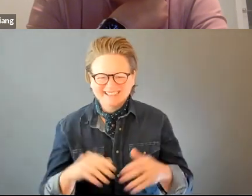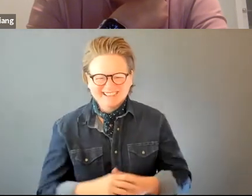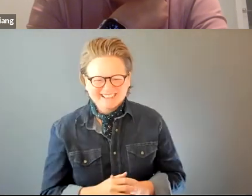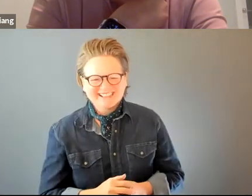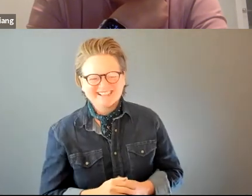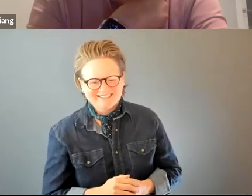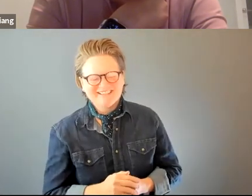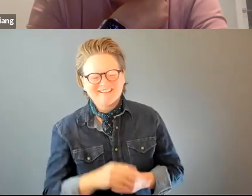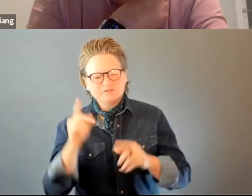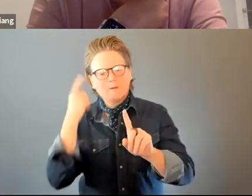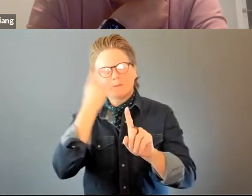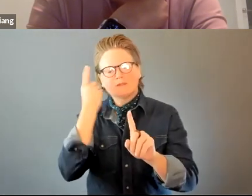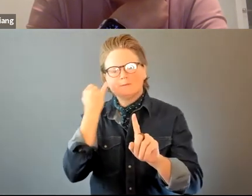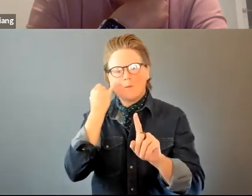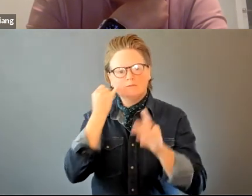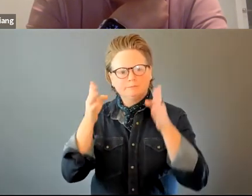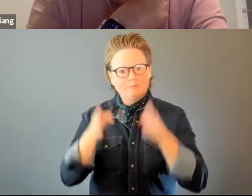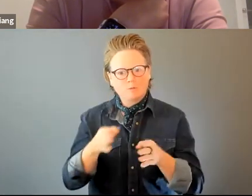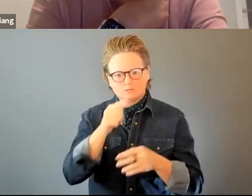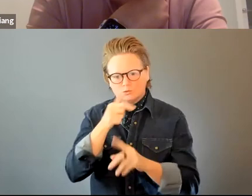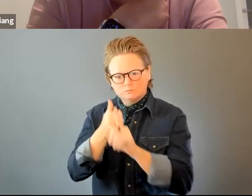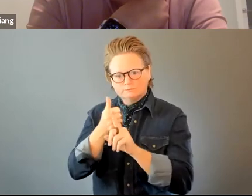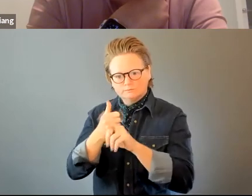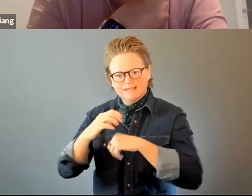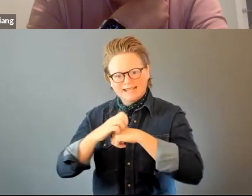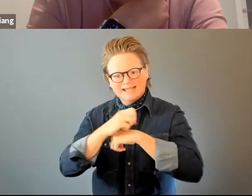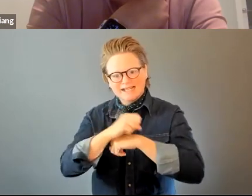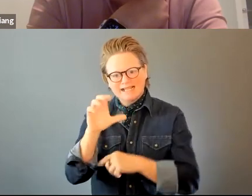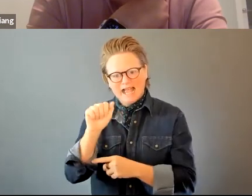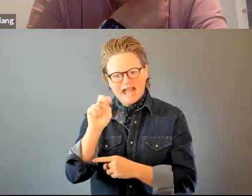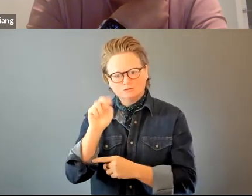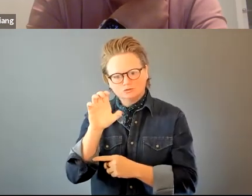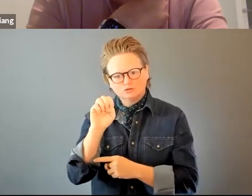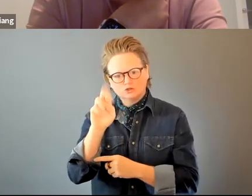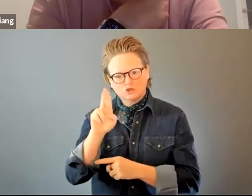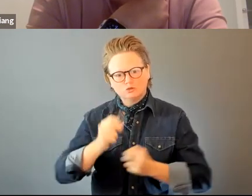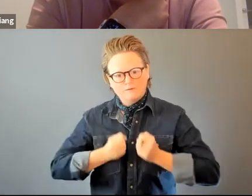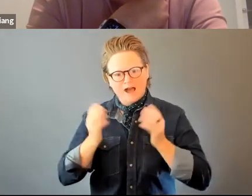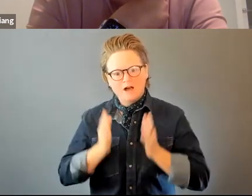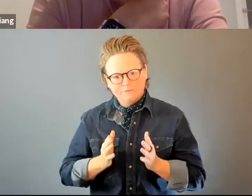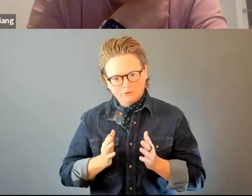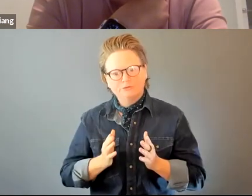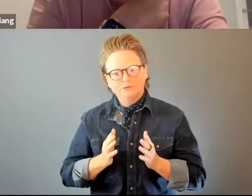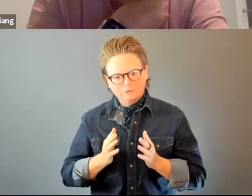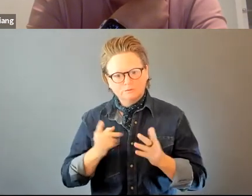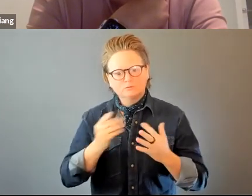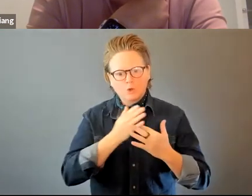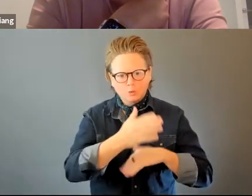Yes, obviously lucky, yes. So I also was wondering, suppose that there may have a person maybe have cancer, maybe a